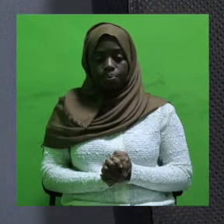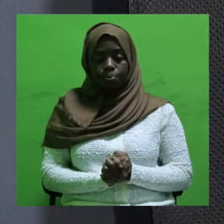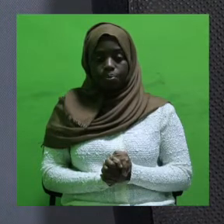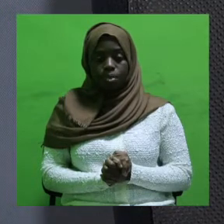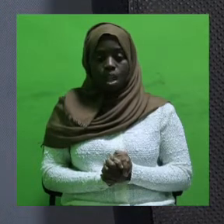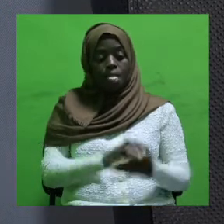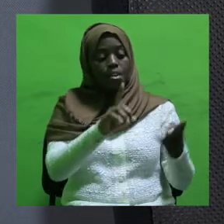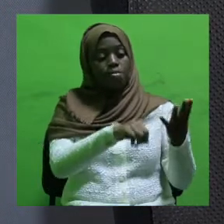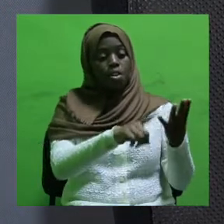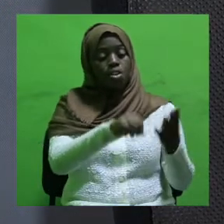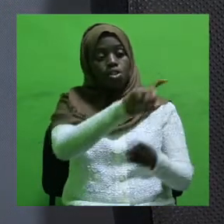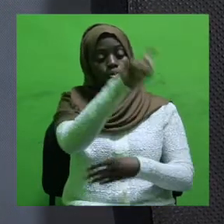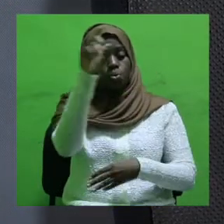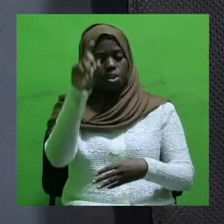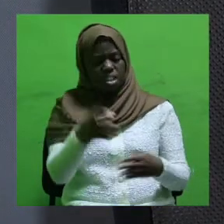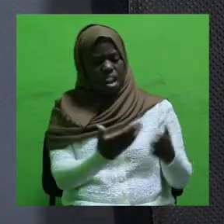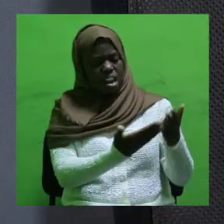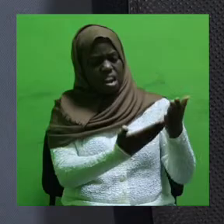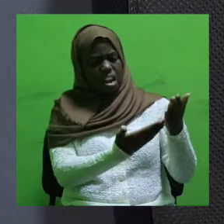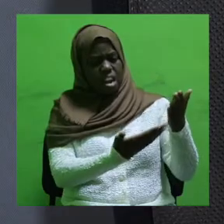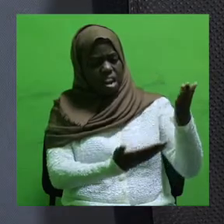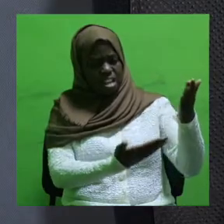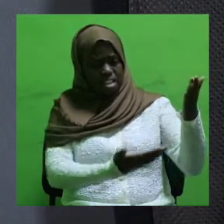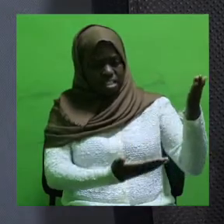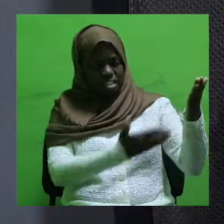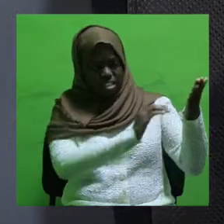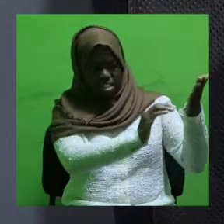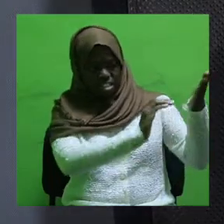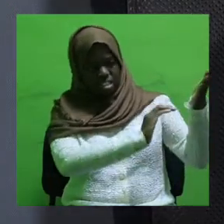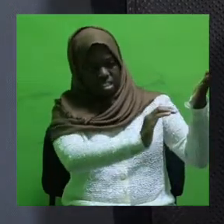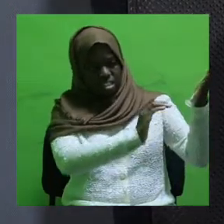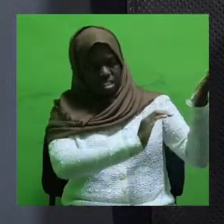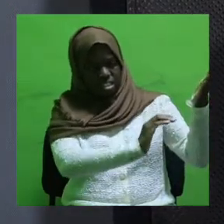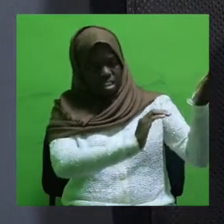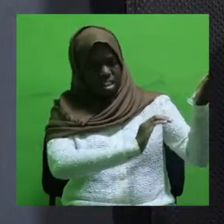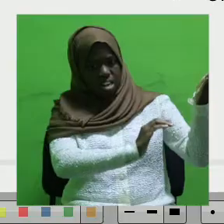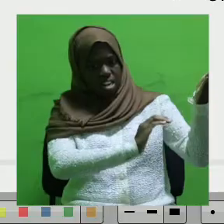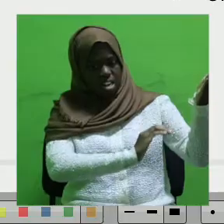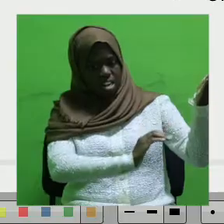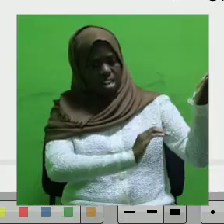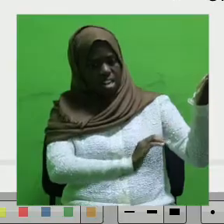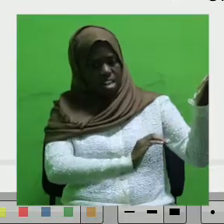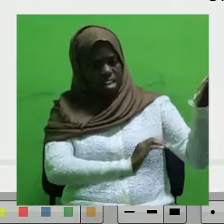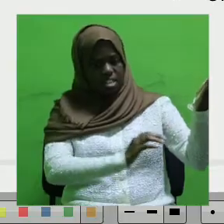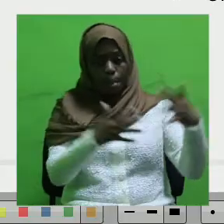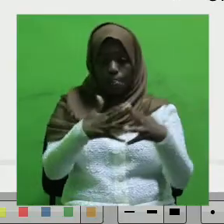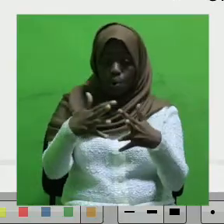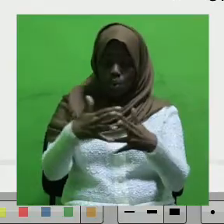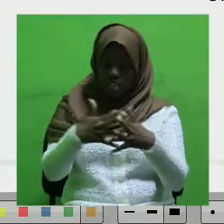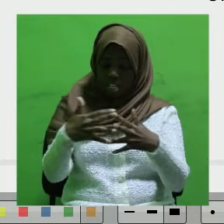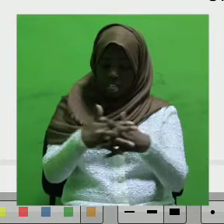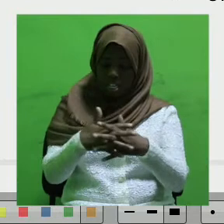to list the processes involved in the formation of urine. So in the formation of urine, there are a few